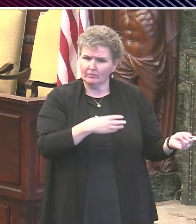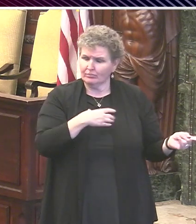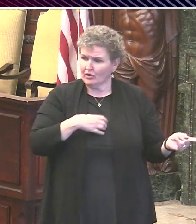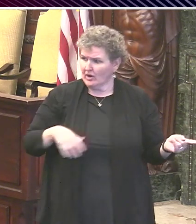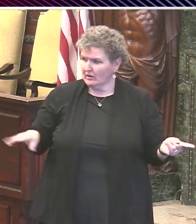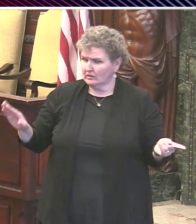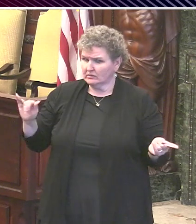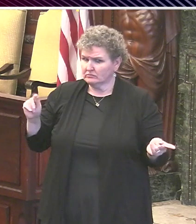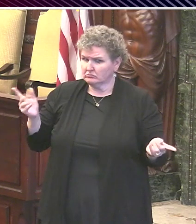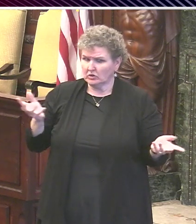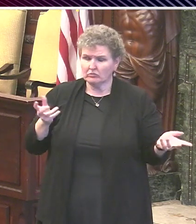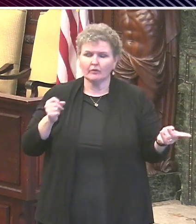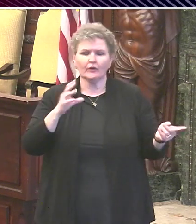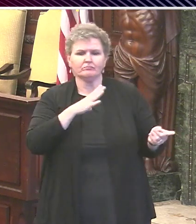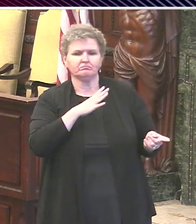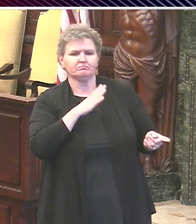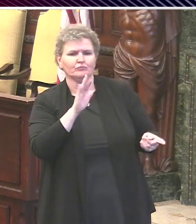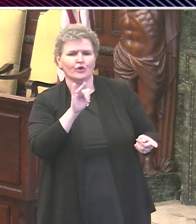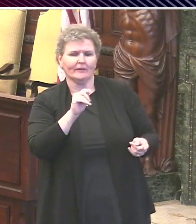Sure.